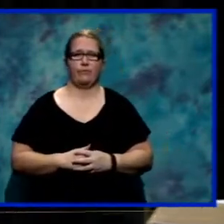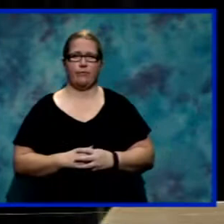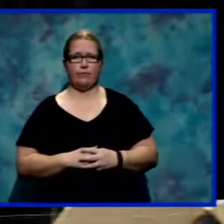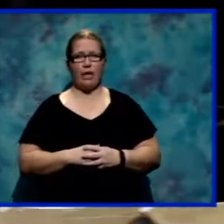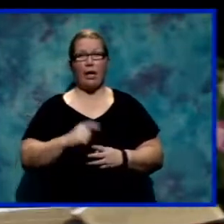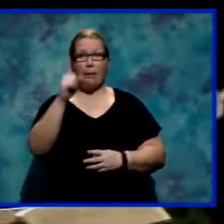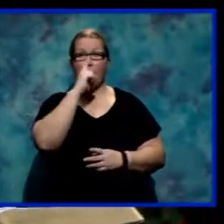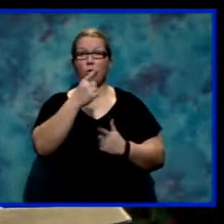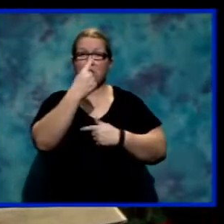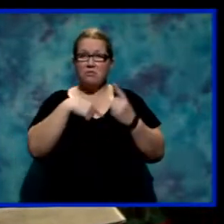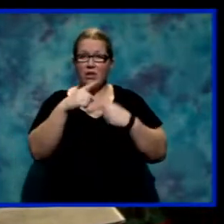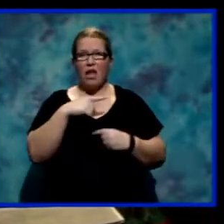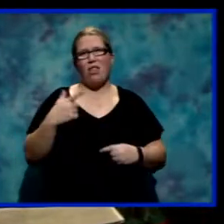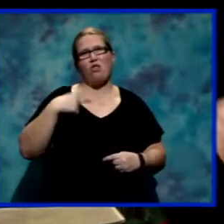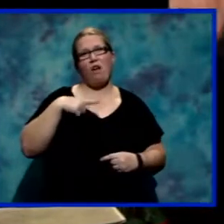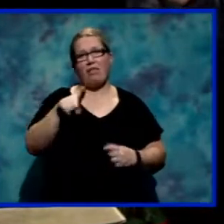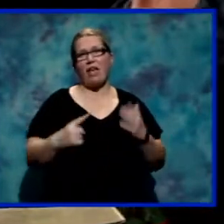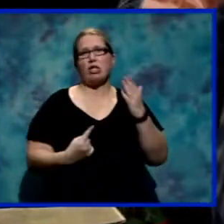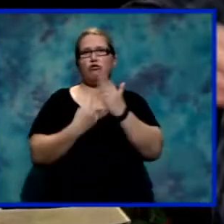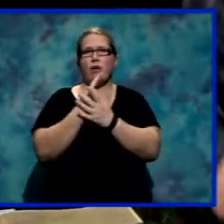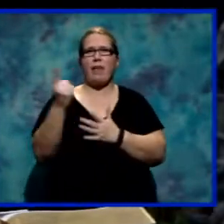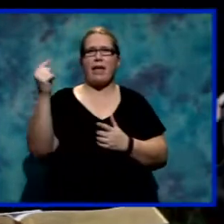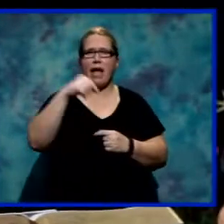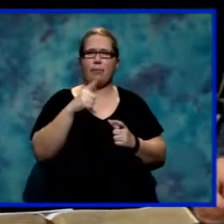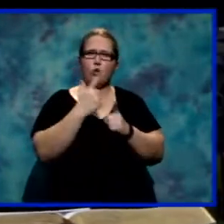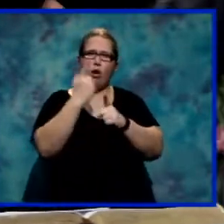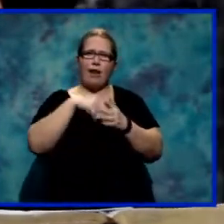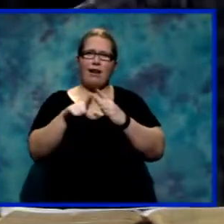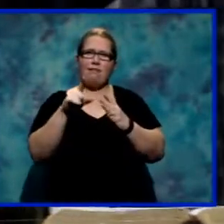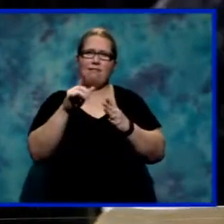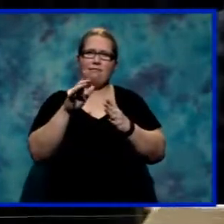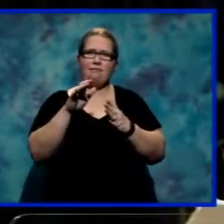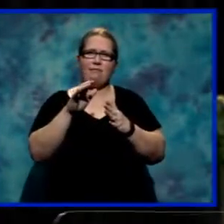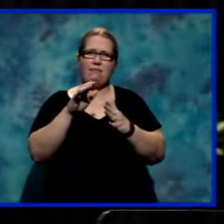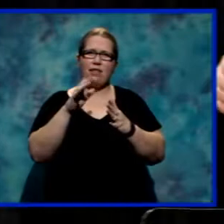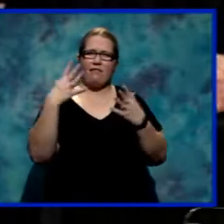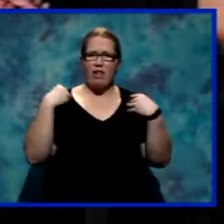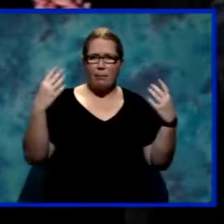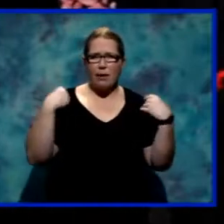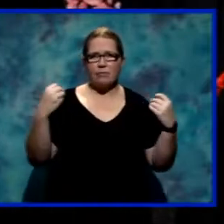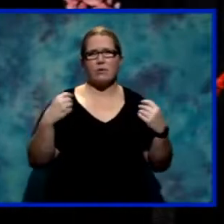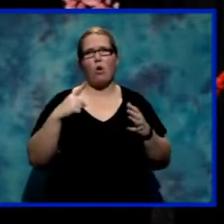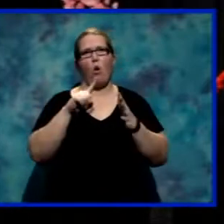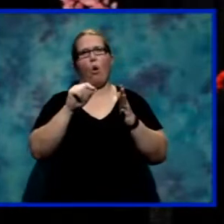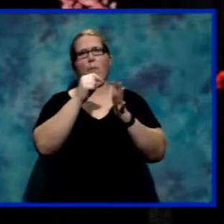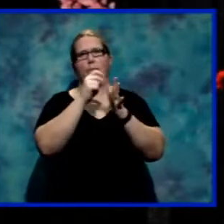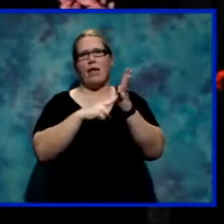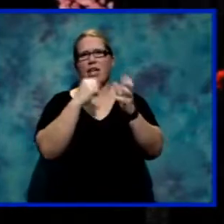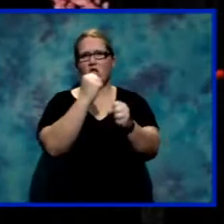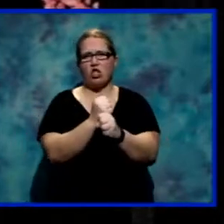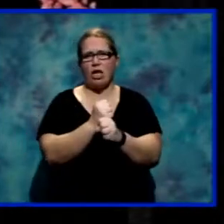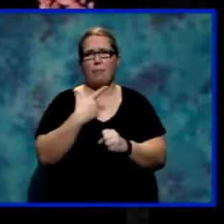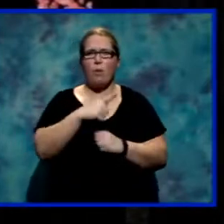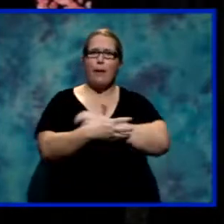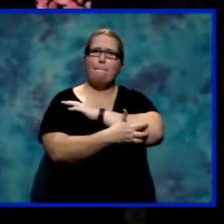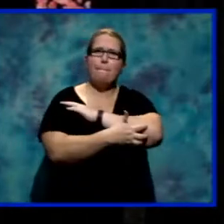People say to me, oh, the reason that they turn up and they come to God in Africa or in the Philippines or in PNG is because they're